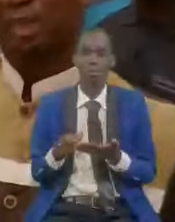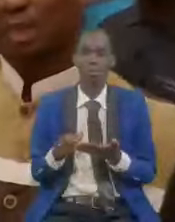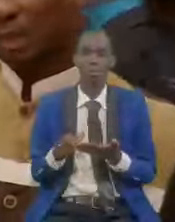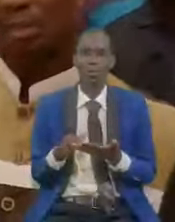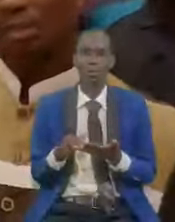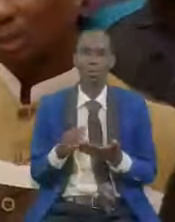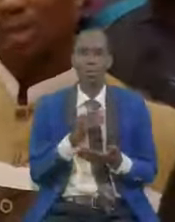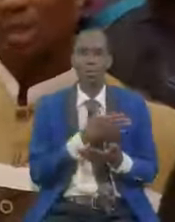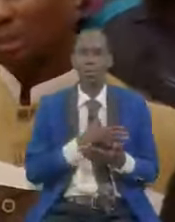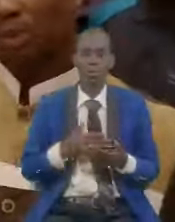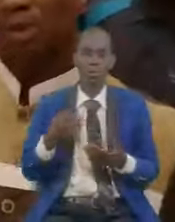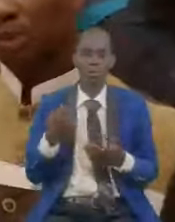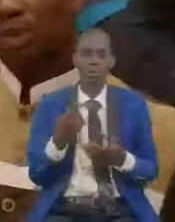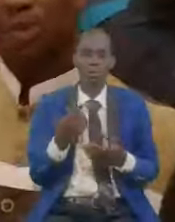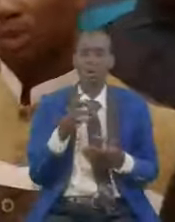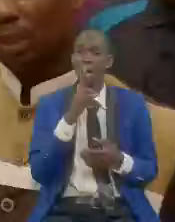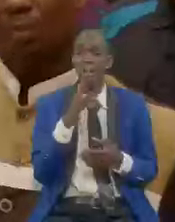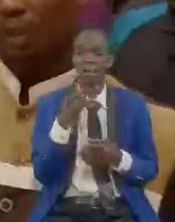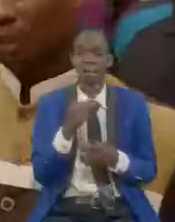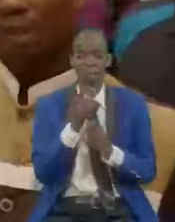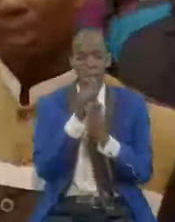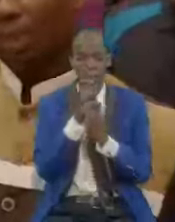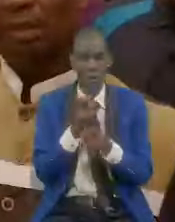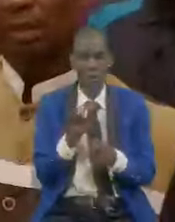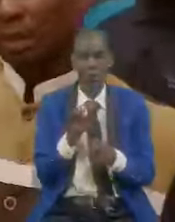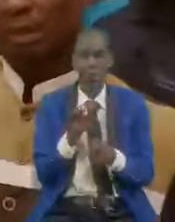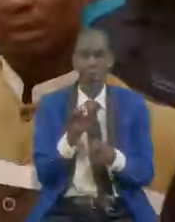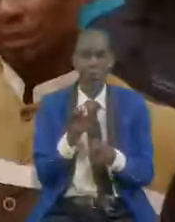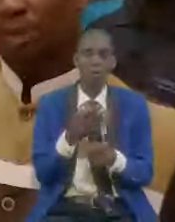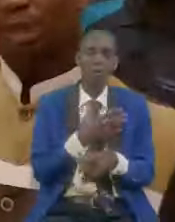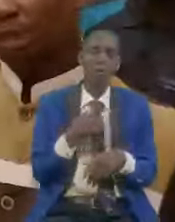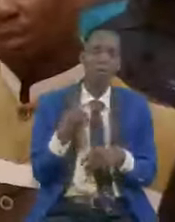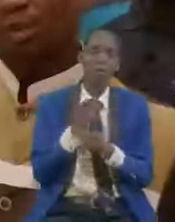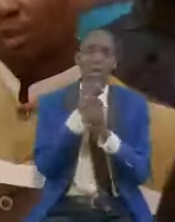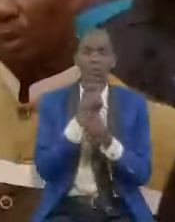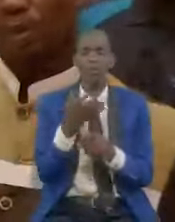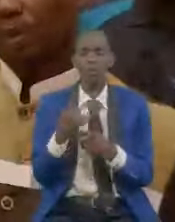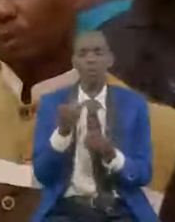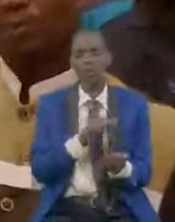and the gift of the baptism in the Holy Ghost.